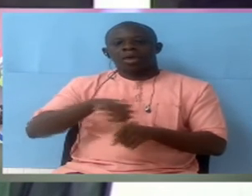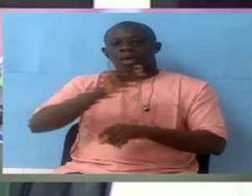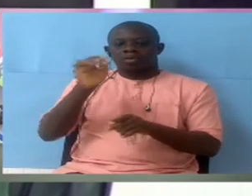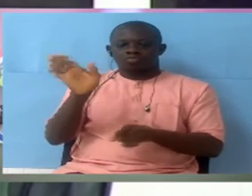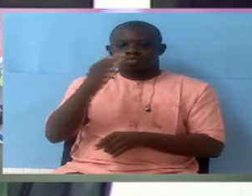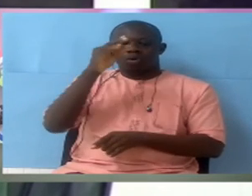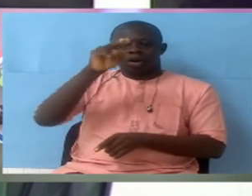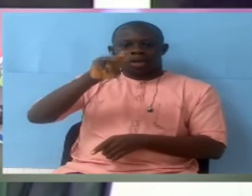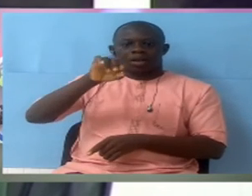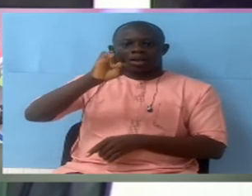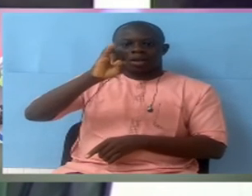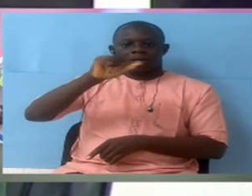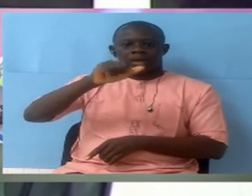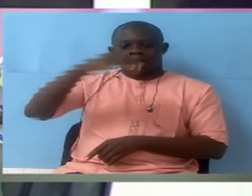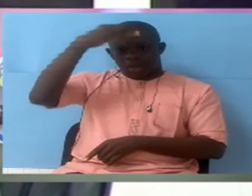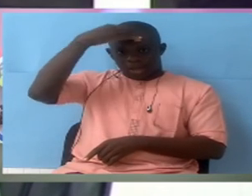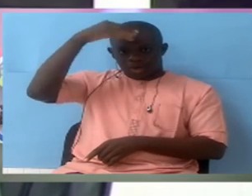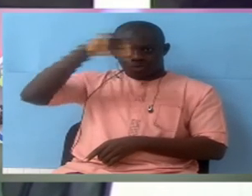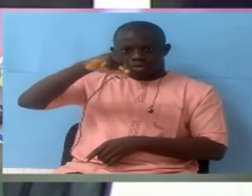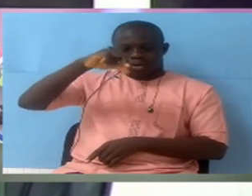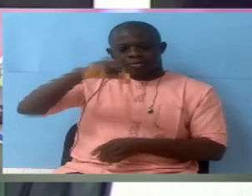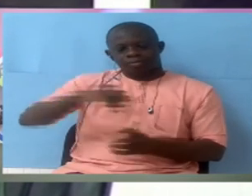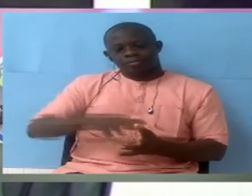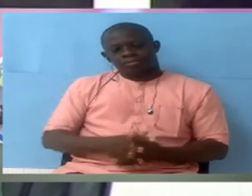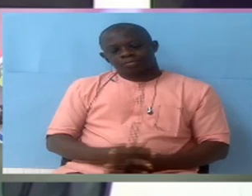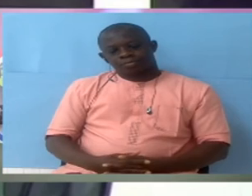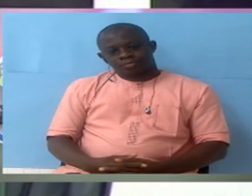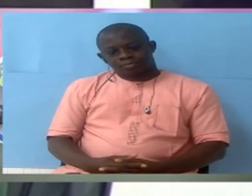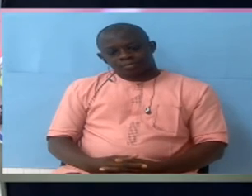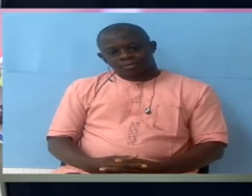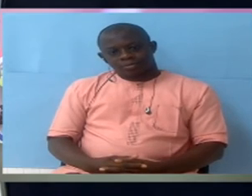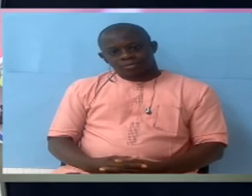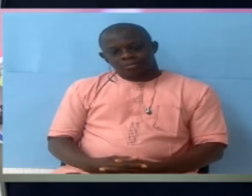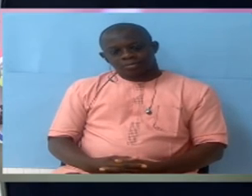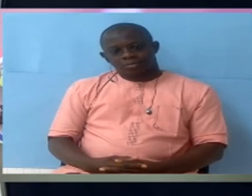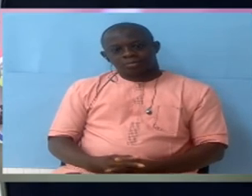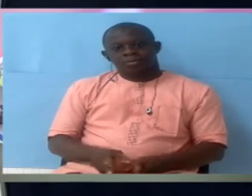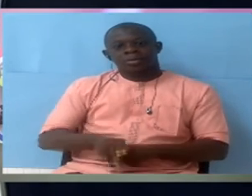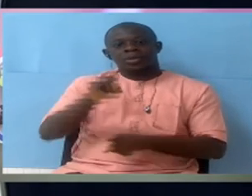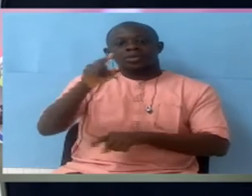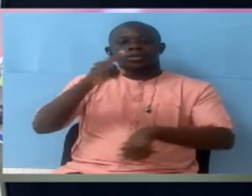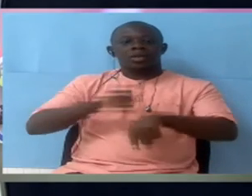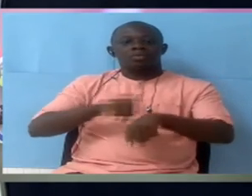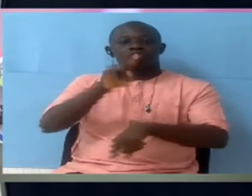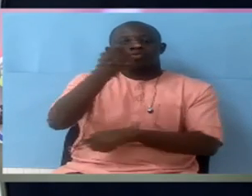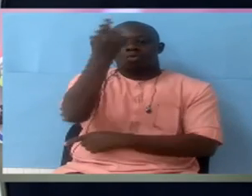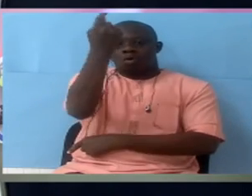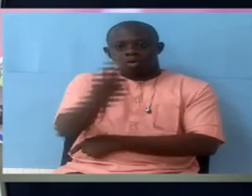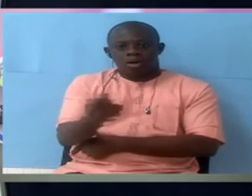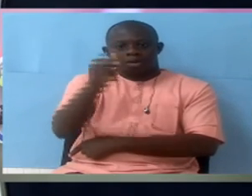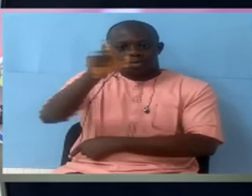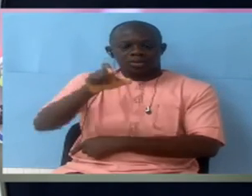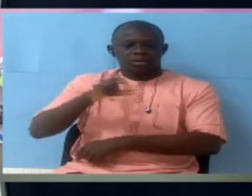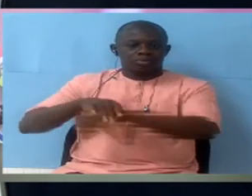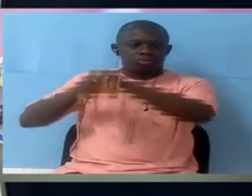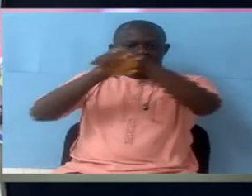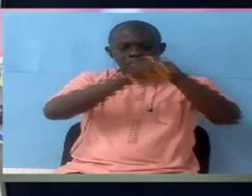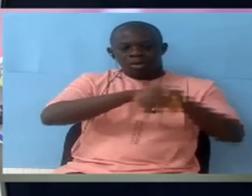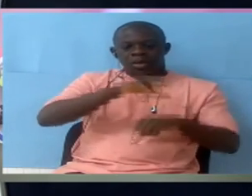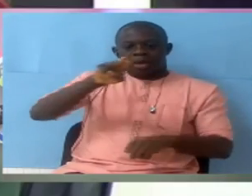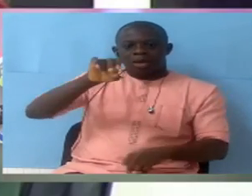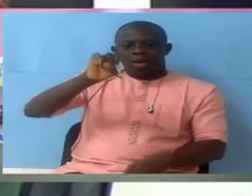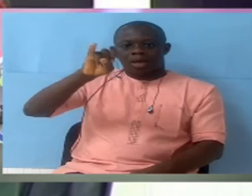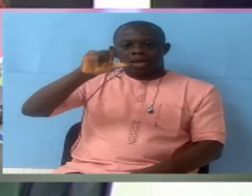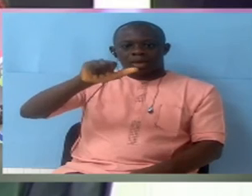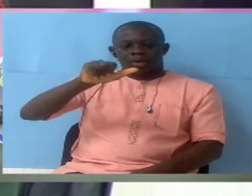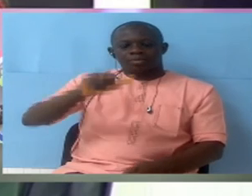to NIA headquarters. Yobu ma wat ci NIA. This time around, were you the only one that was taken to the NIA? Ci bi